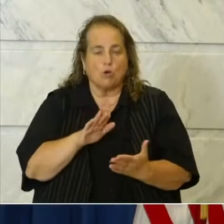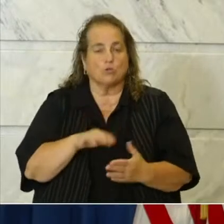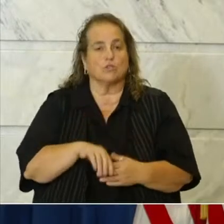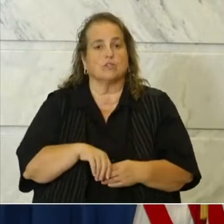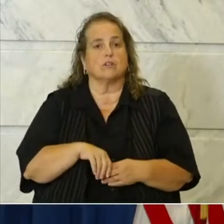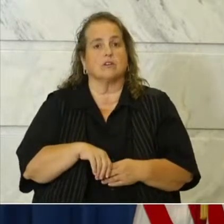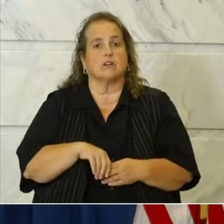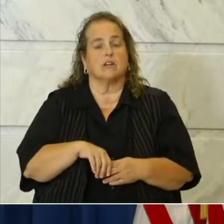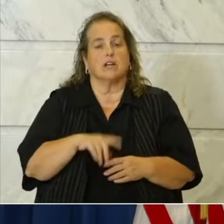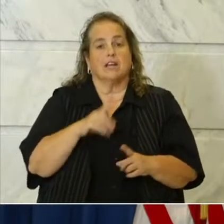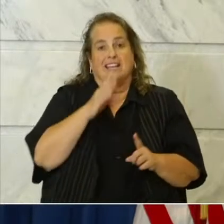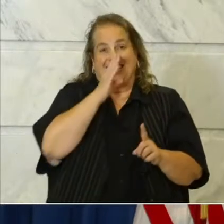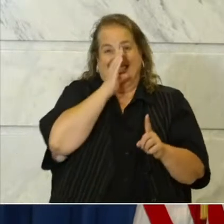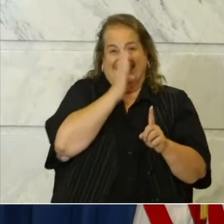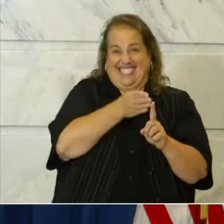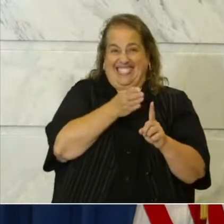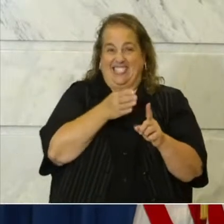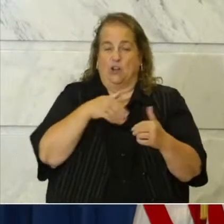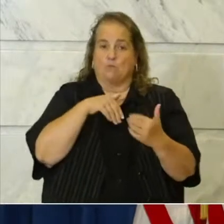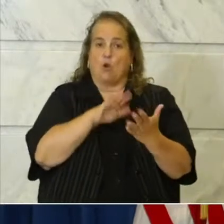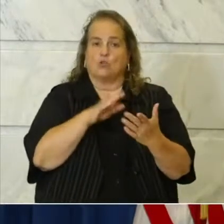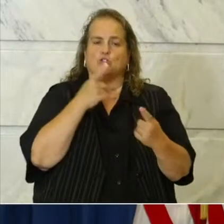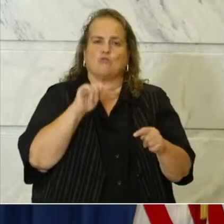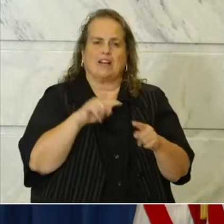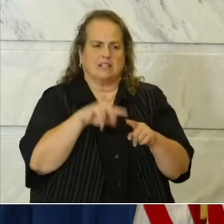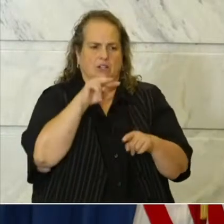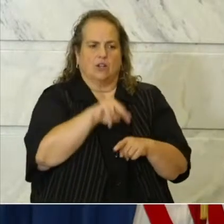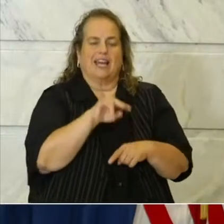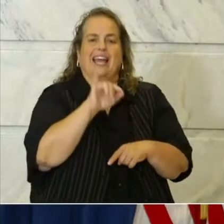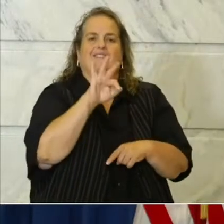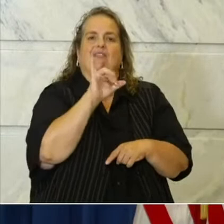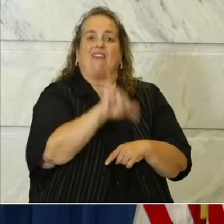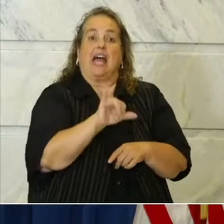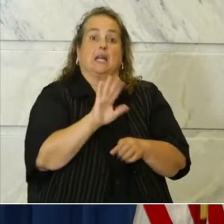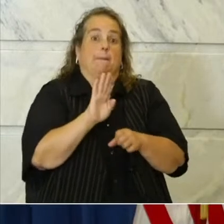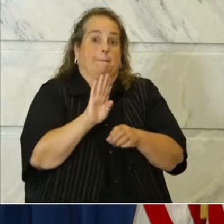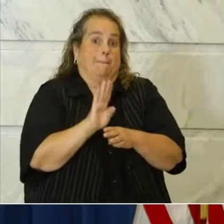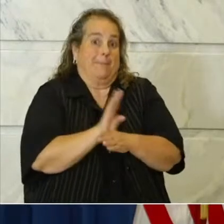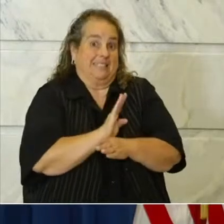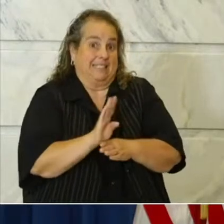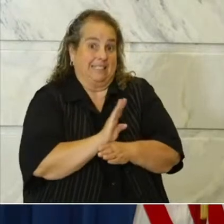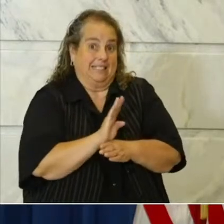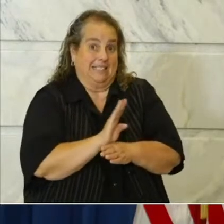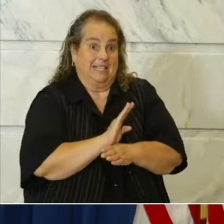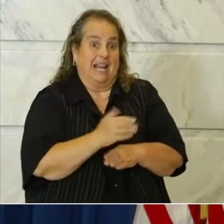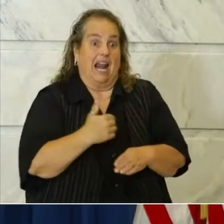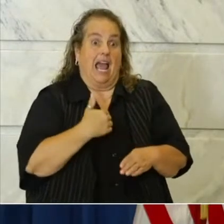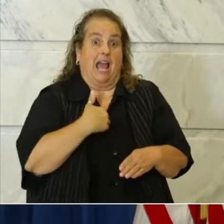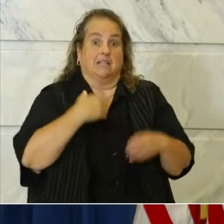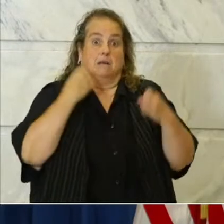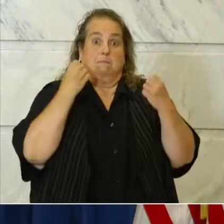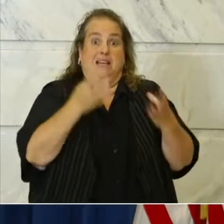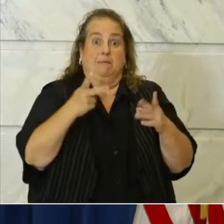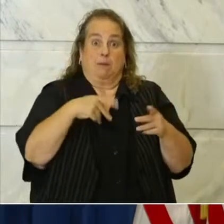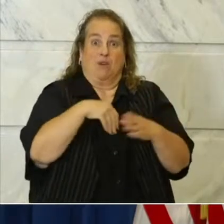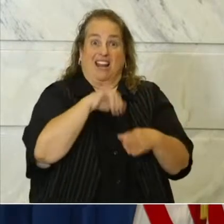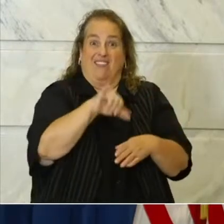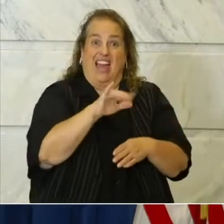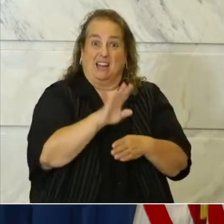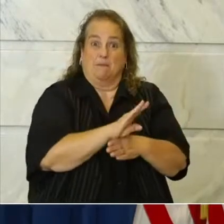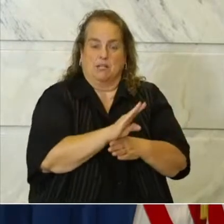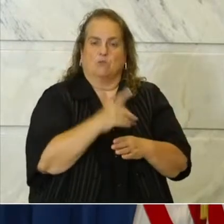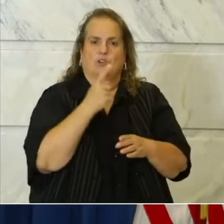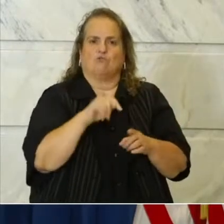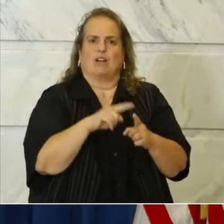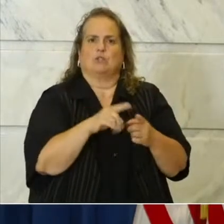surgical approach is about trying, if there are specific businesses or clusters that are creating an outbreak, if we have one facility in